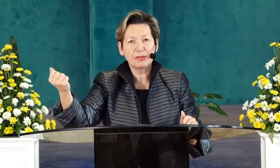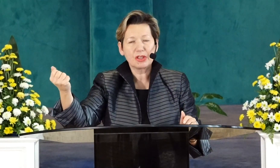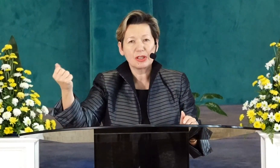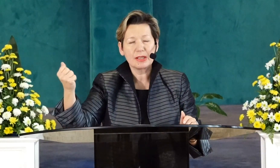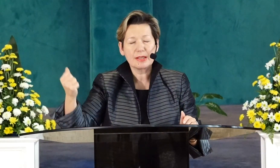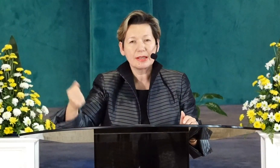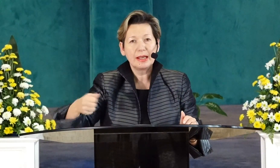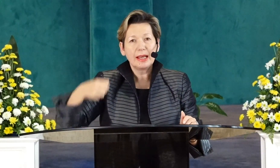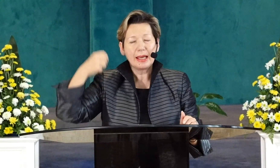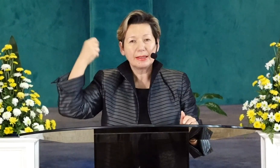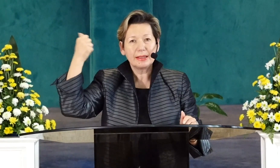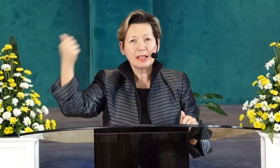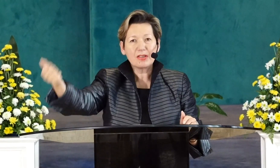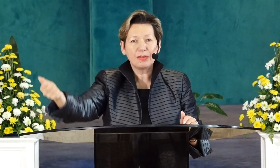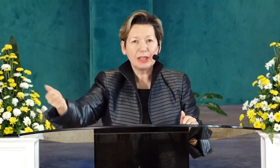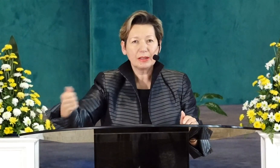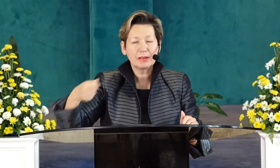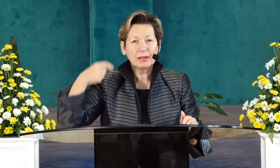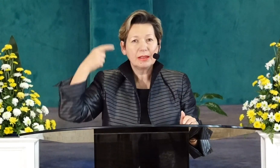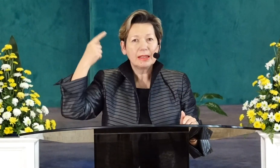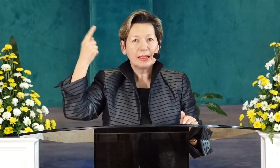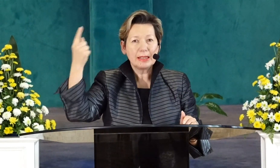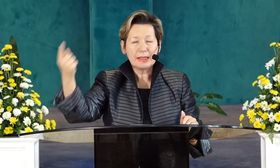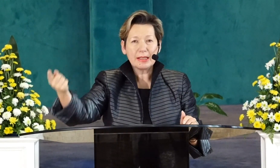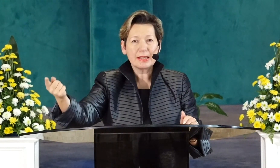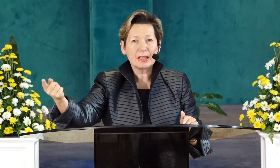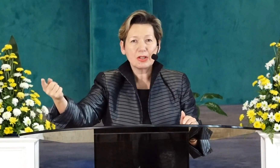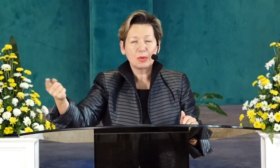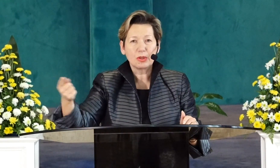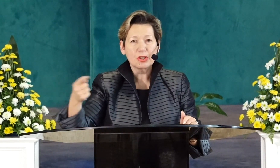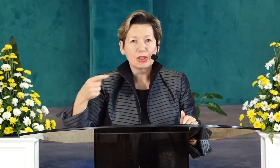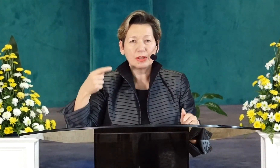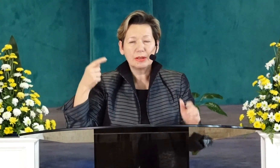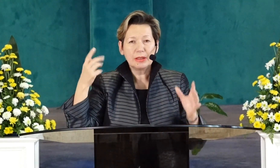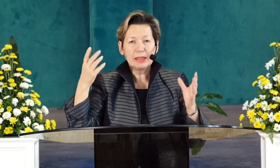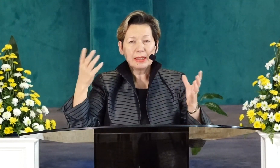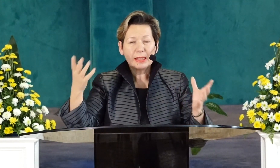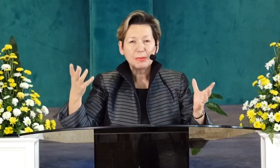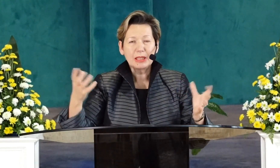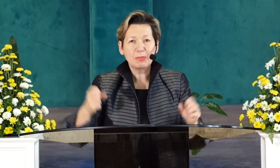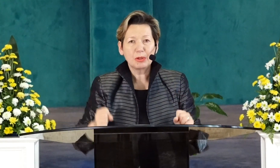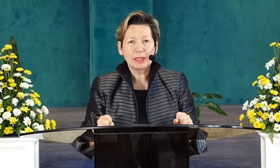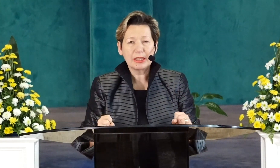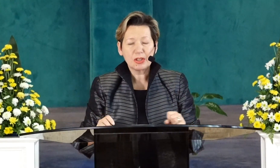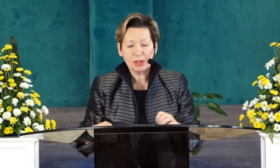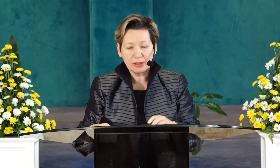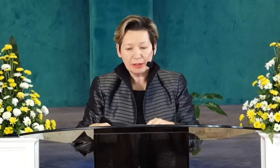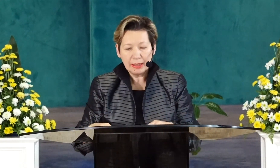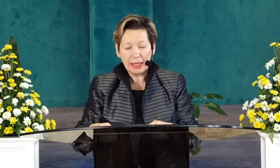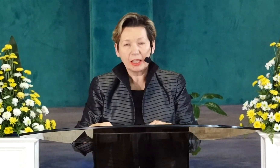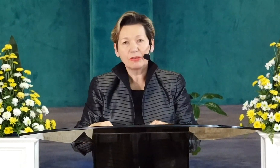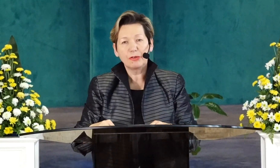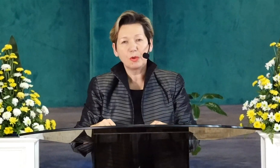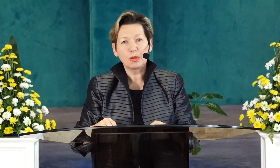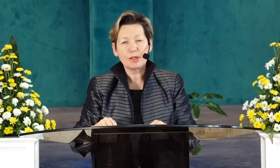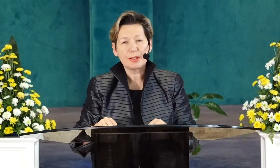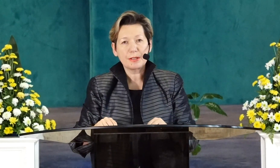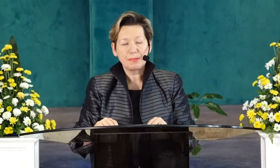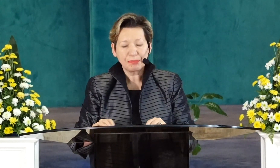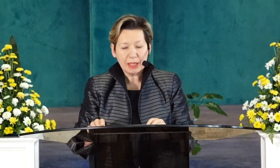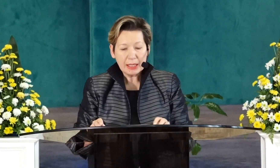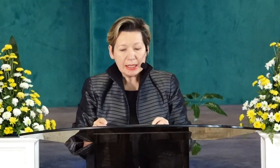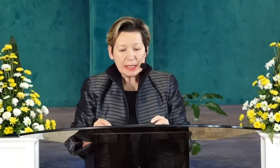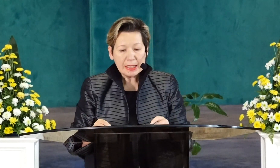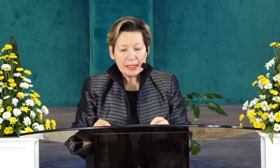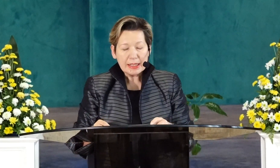utter selfishness, and it is fear, it is distortion, manipulation, and